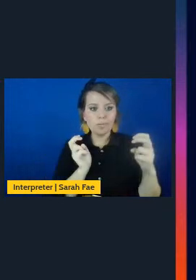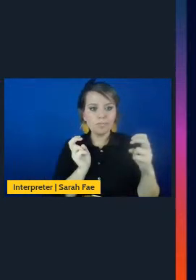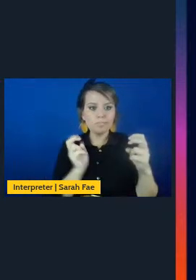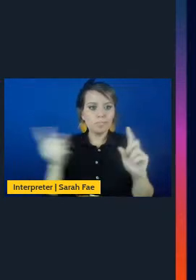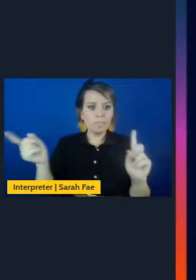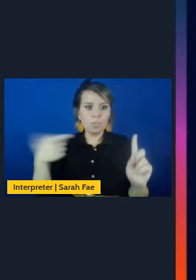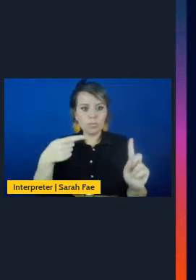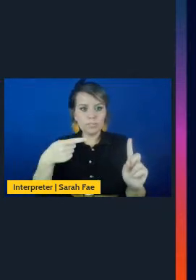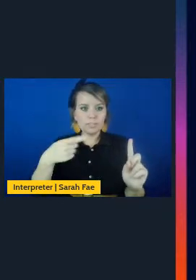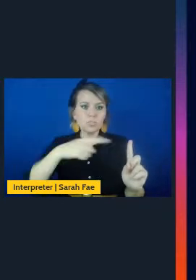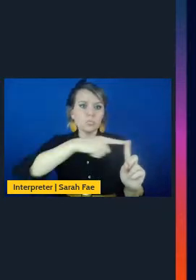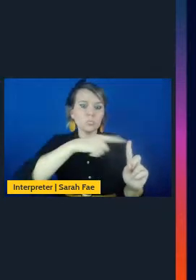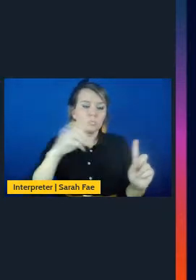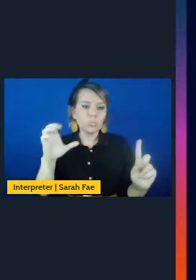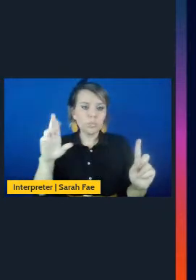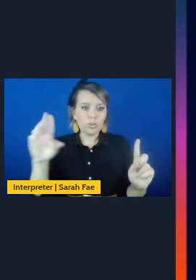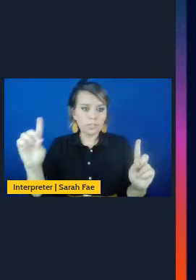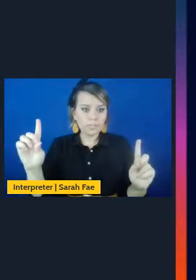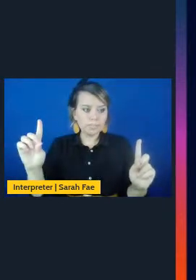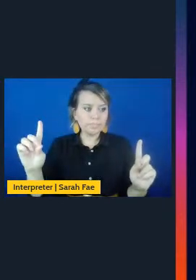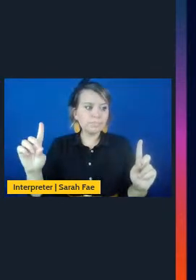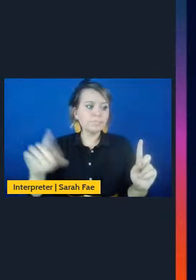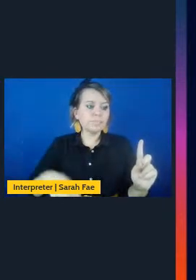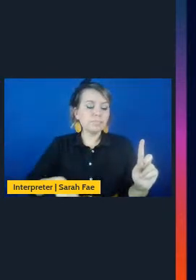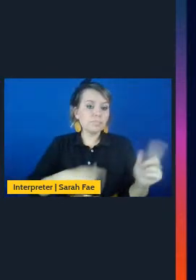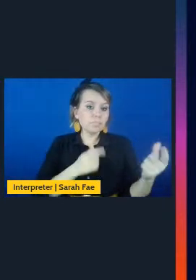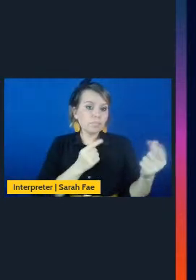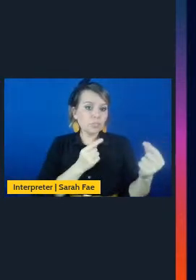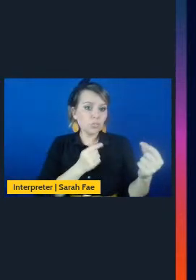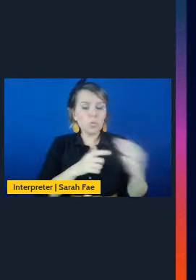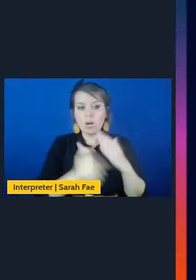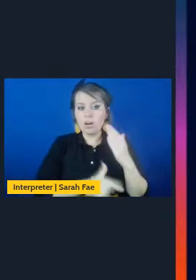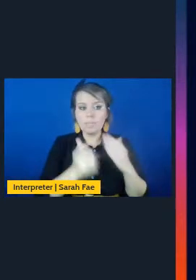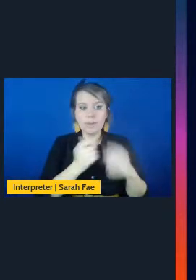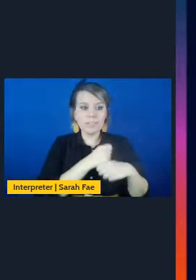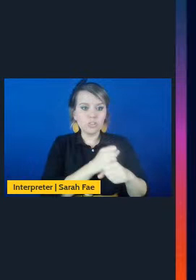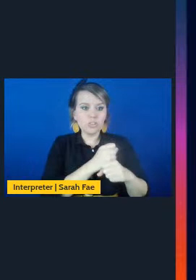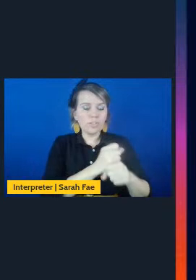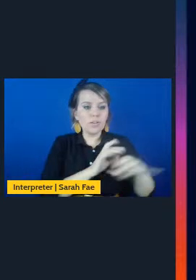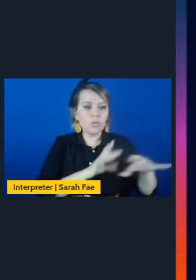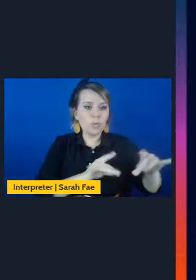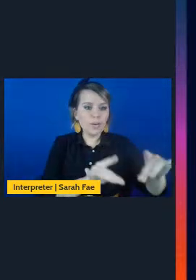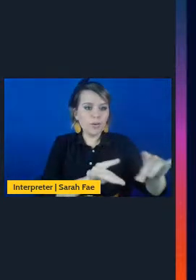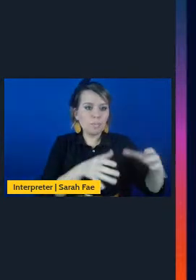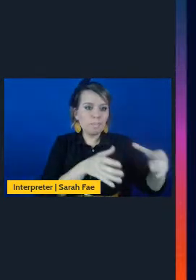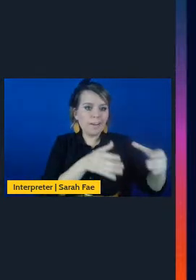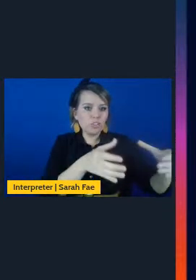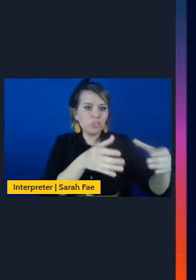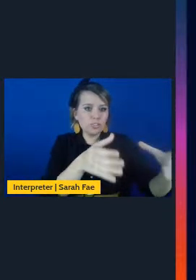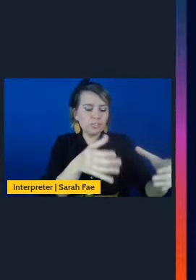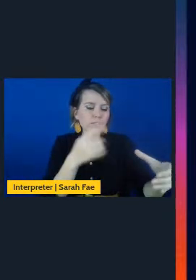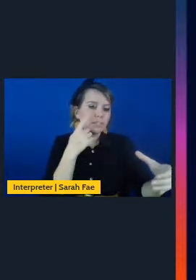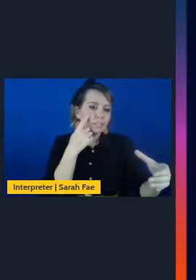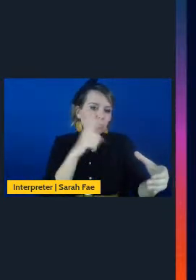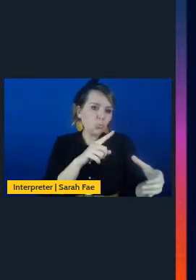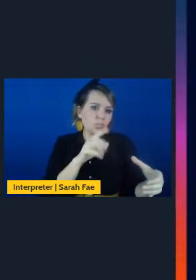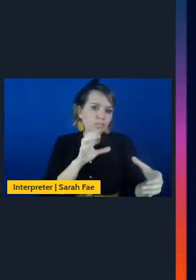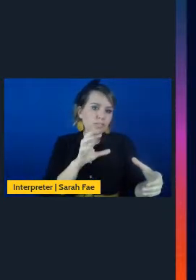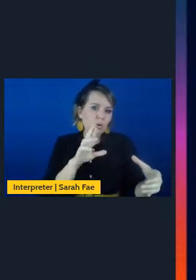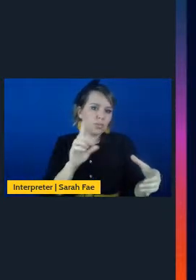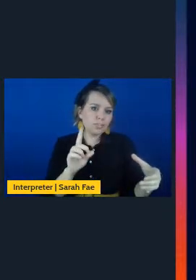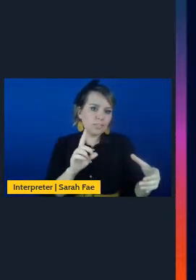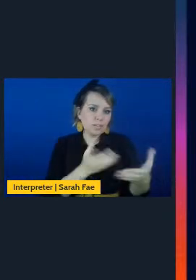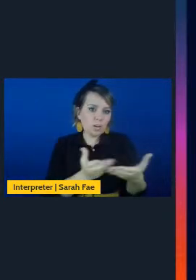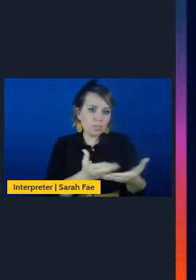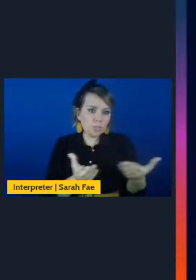CRD. What this is going to do is auto-generate the required packages with a representation of those CRD objects. Now